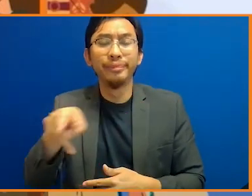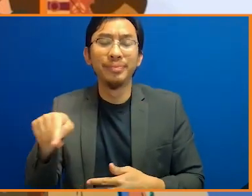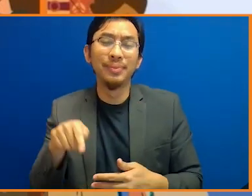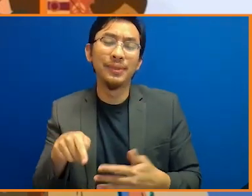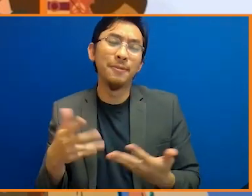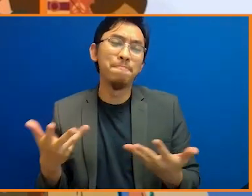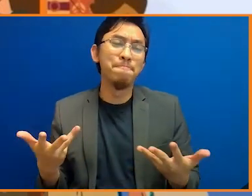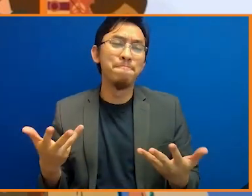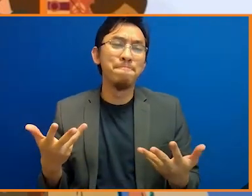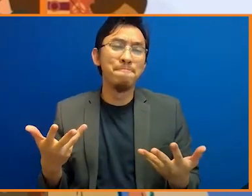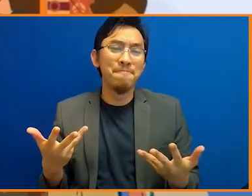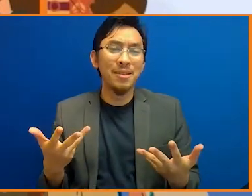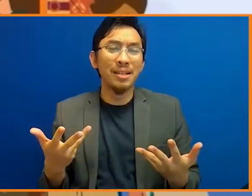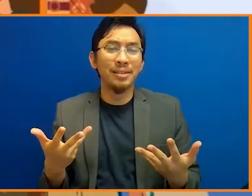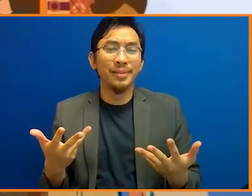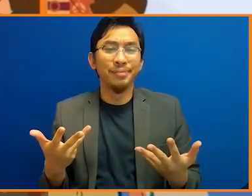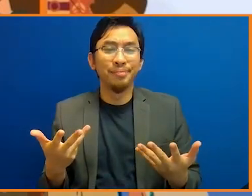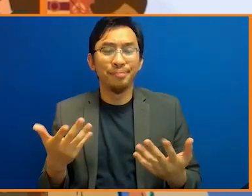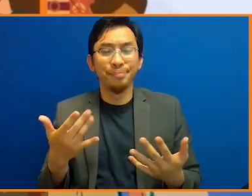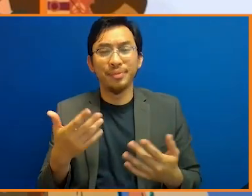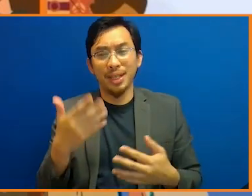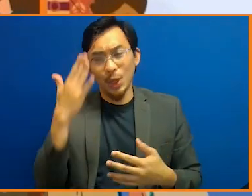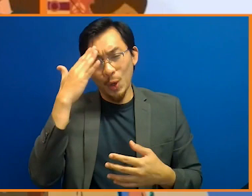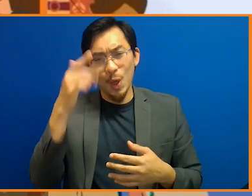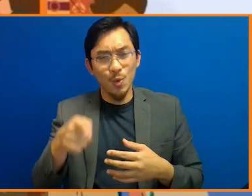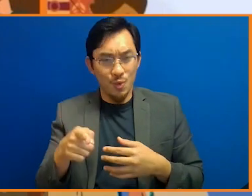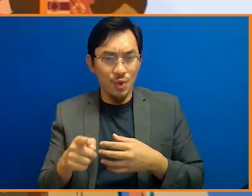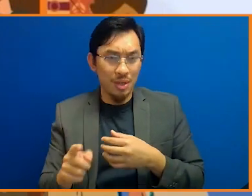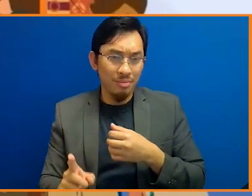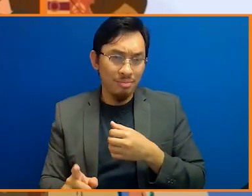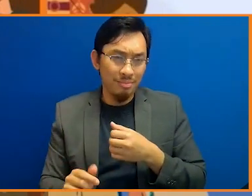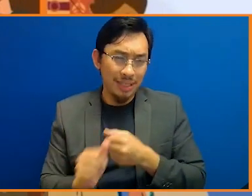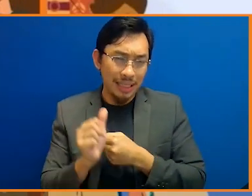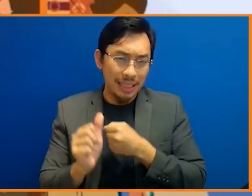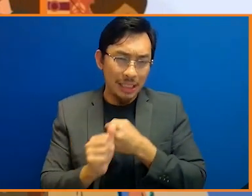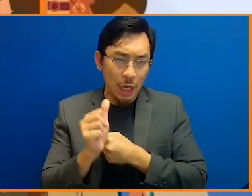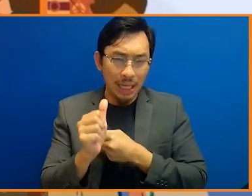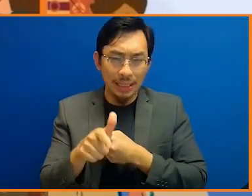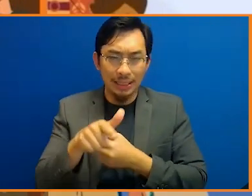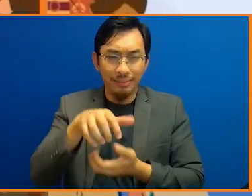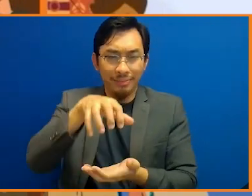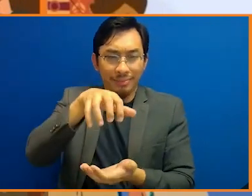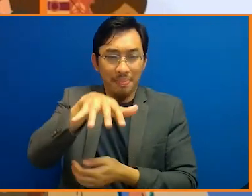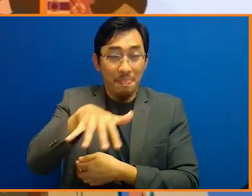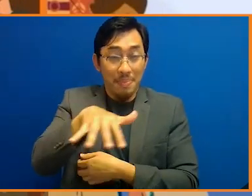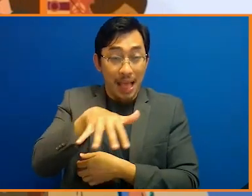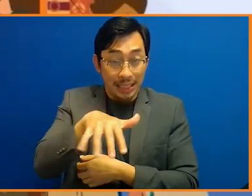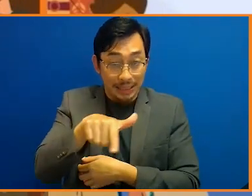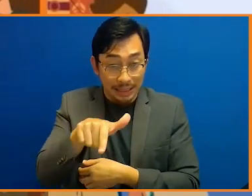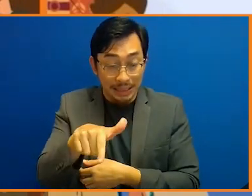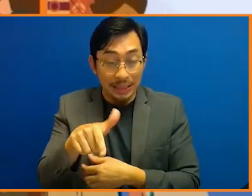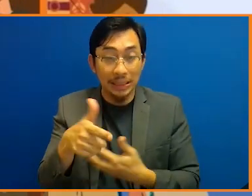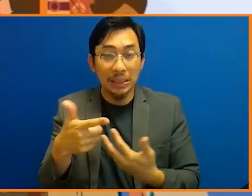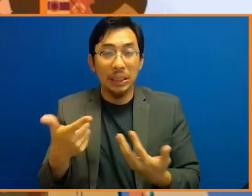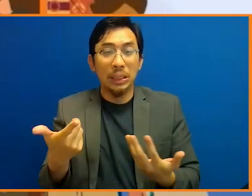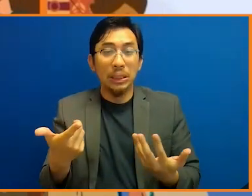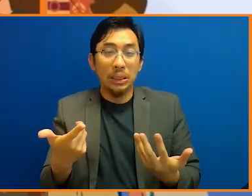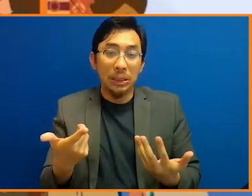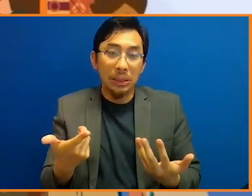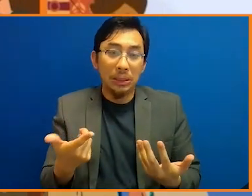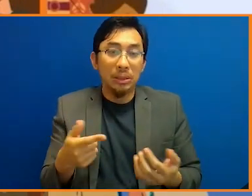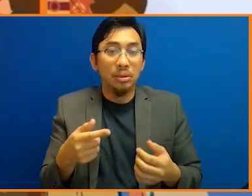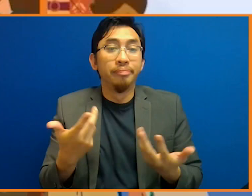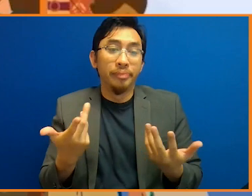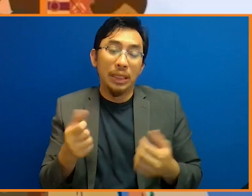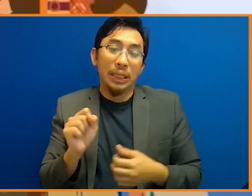a sightseeing area. So that is the kind of things that we know the danger of the location, and that's